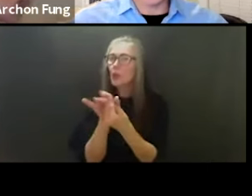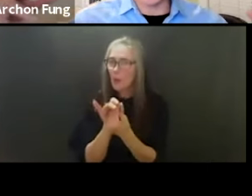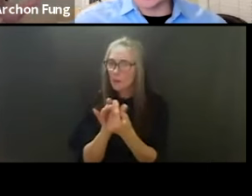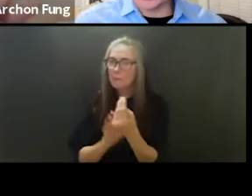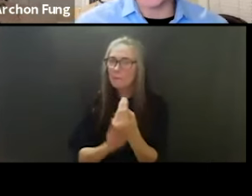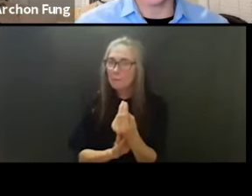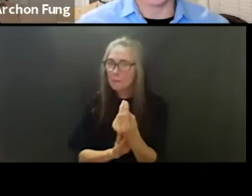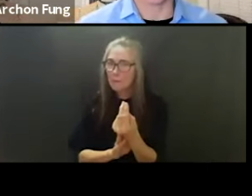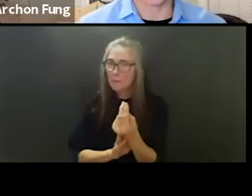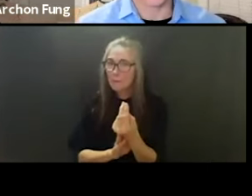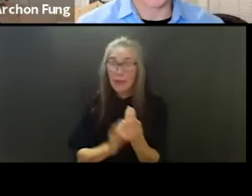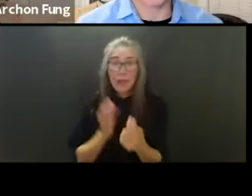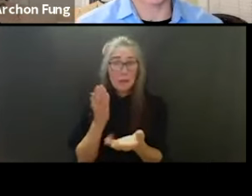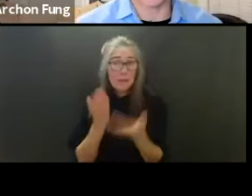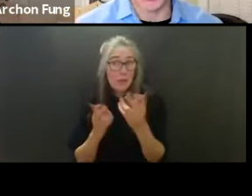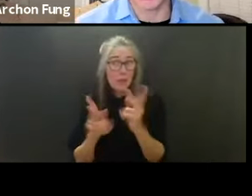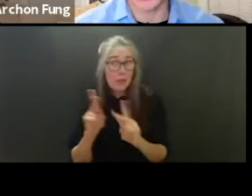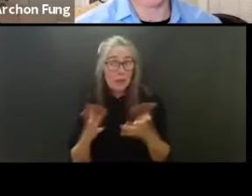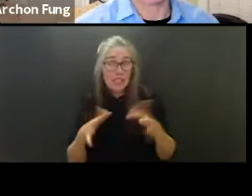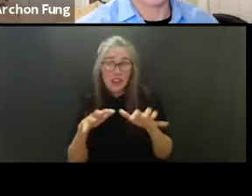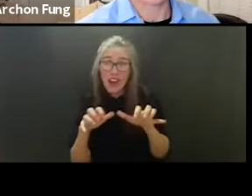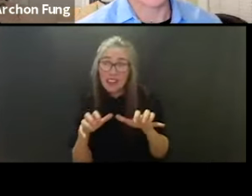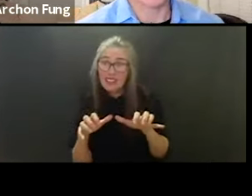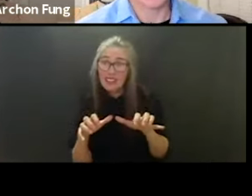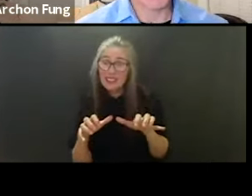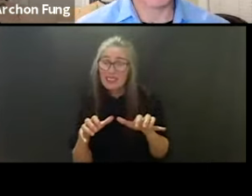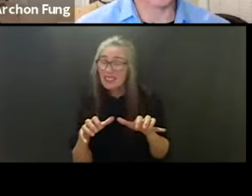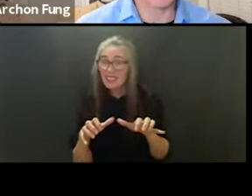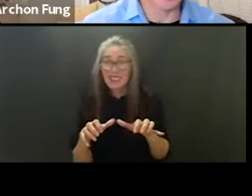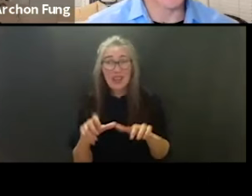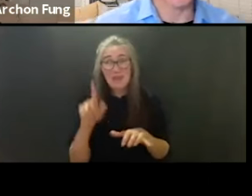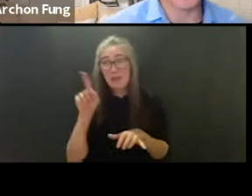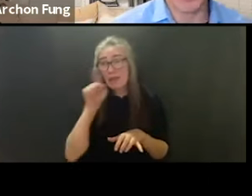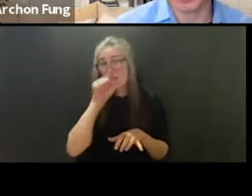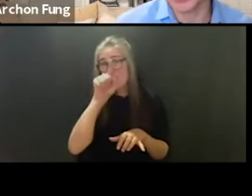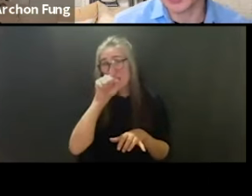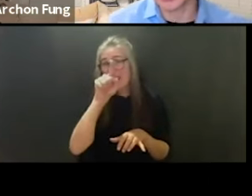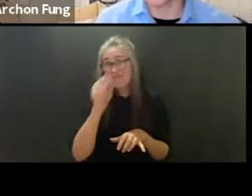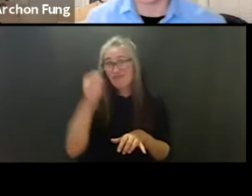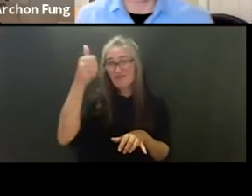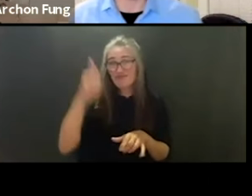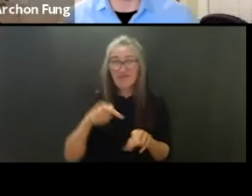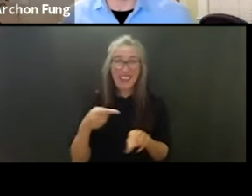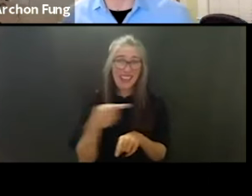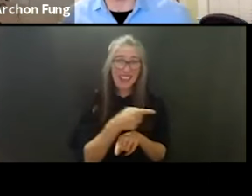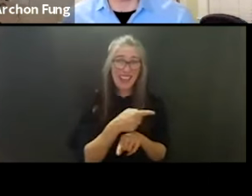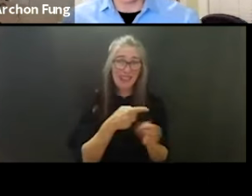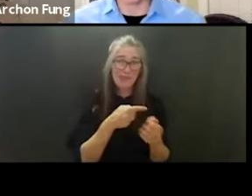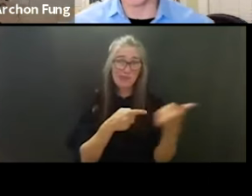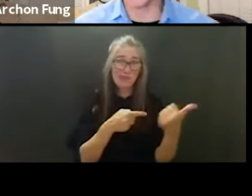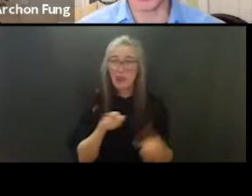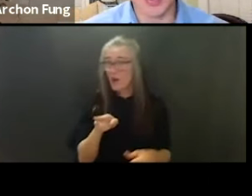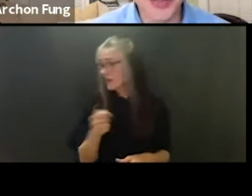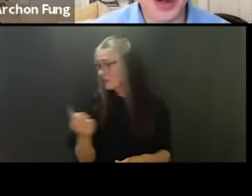to include all three of these views and probably a lot of people in the audience or at least some people in the audience would like to exclude